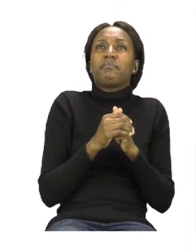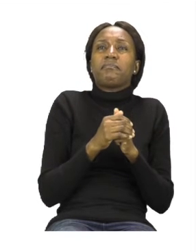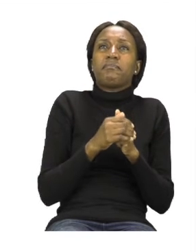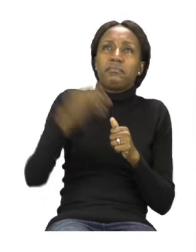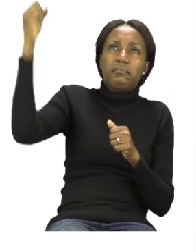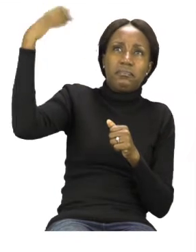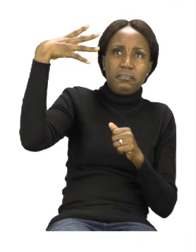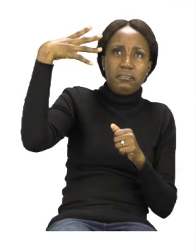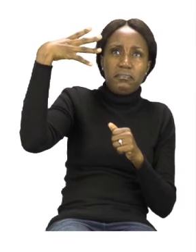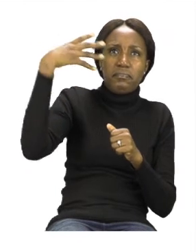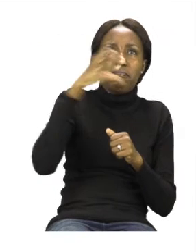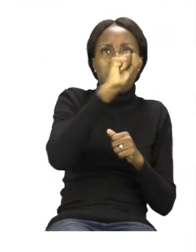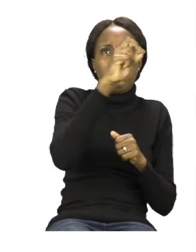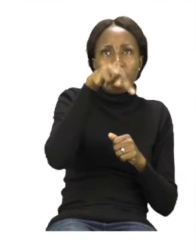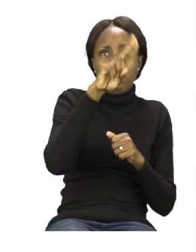Sun,